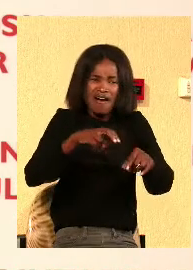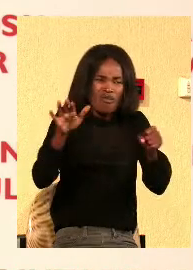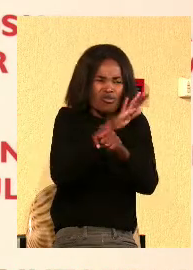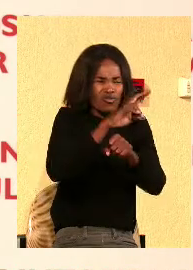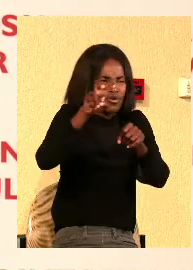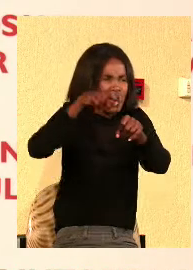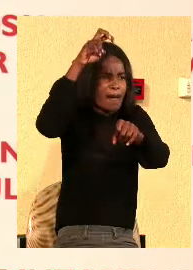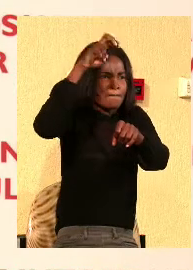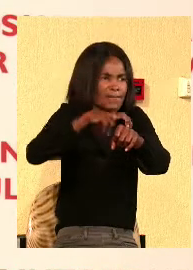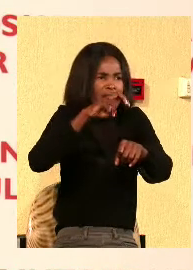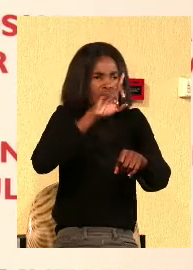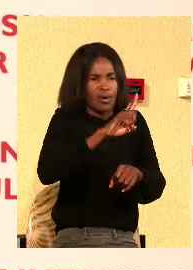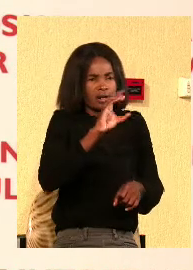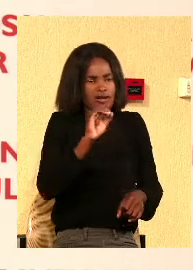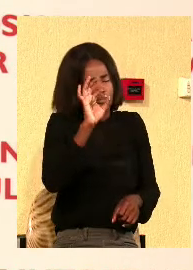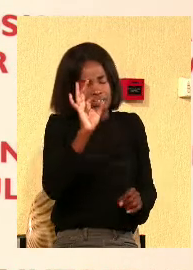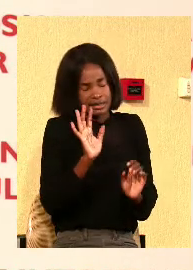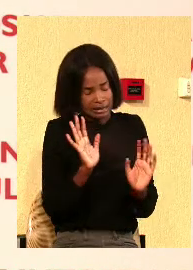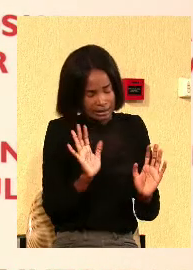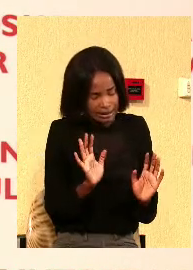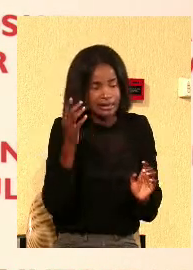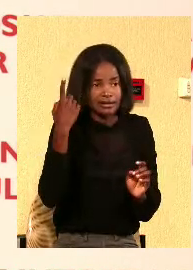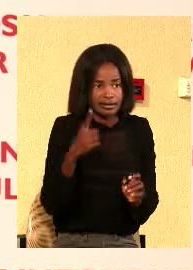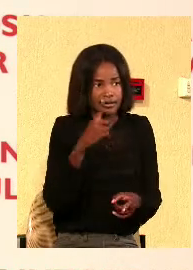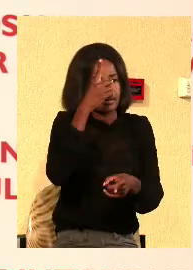statement, but we are closely monitoring.